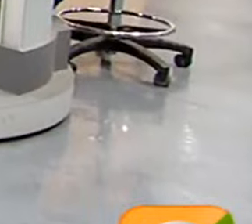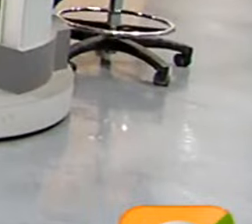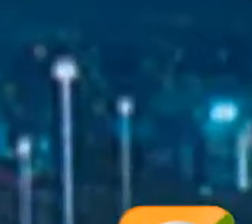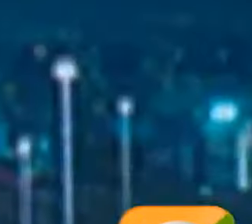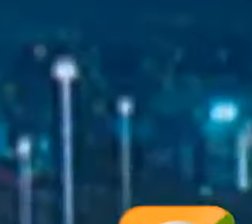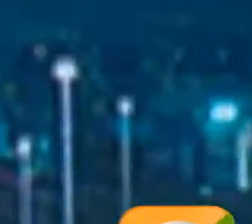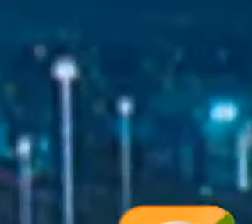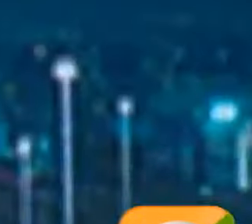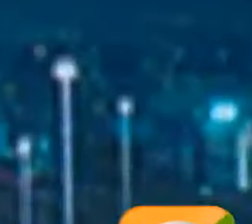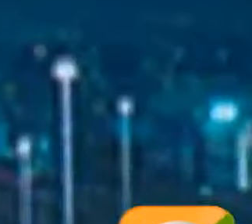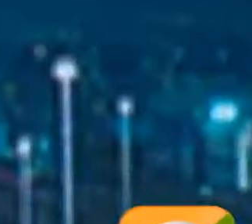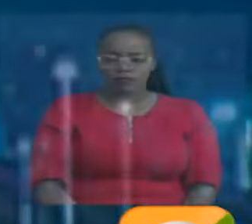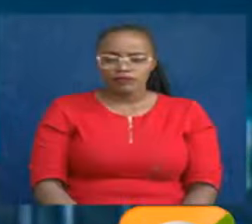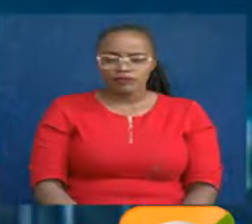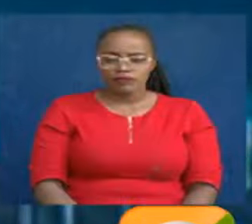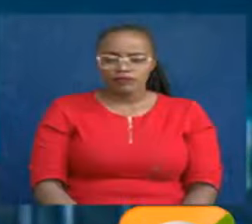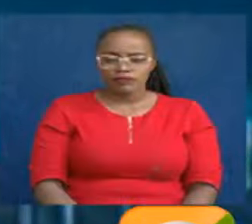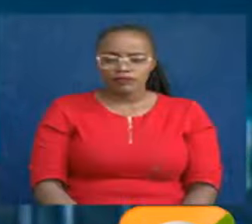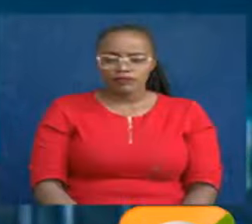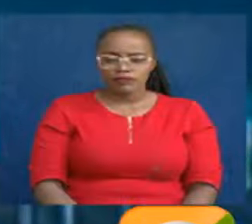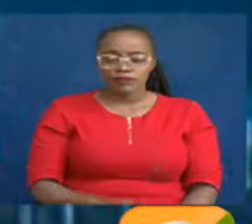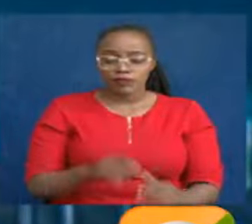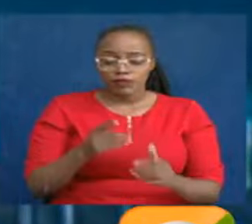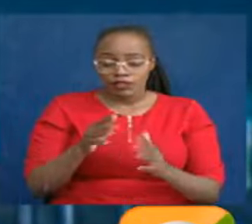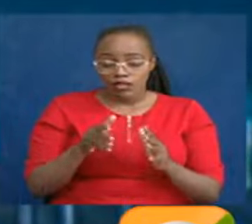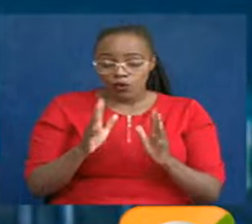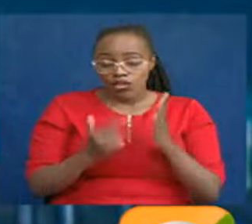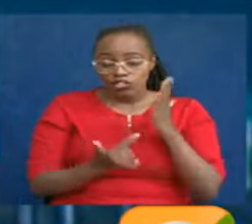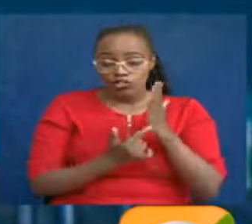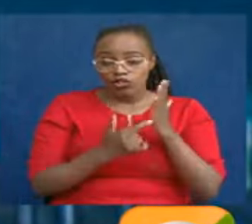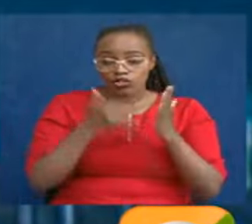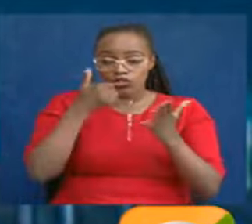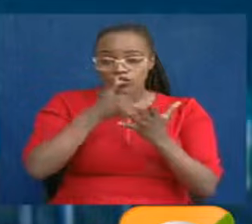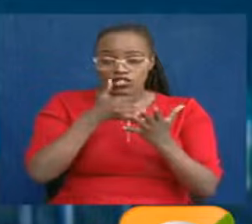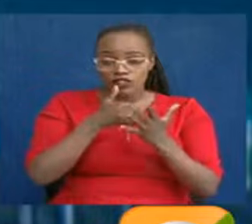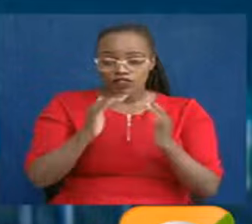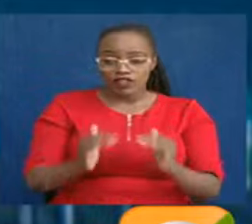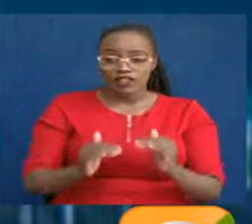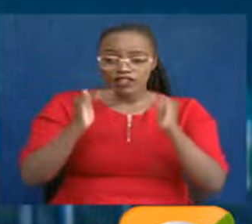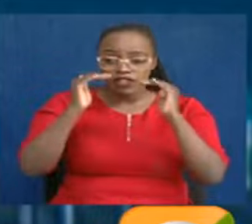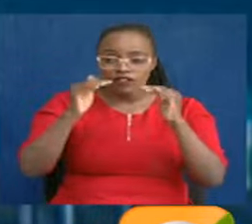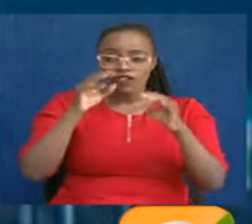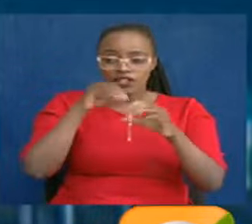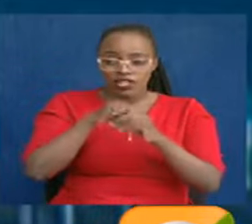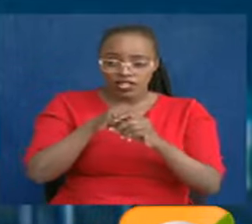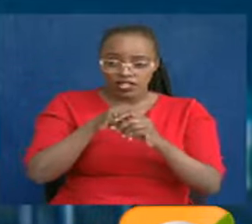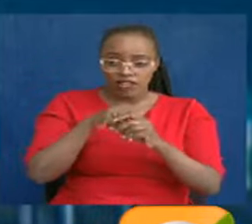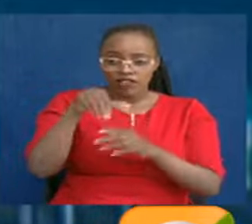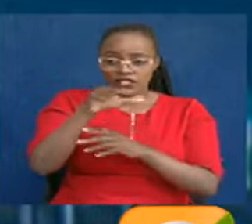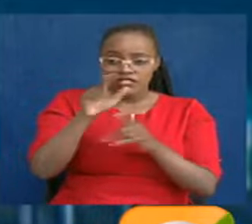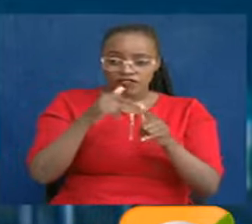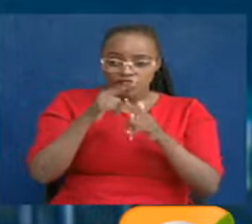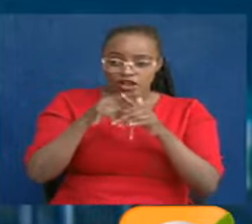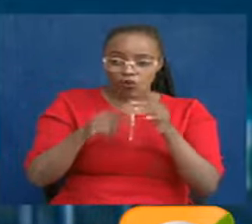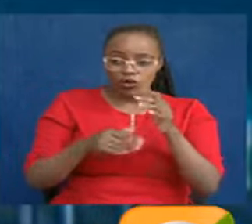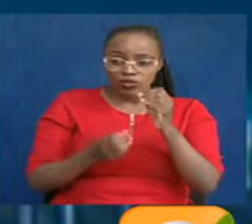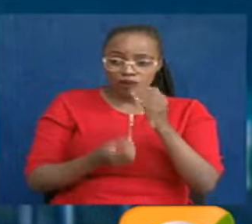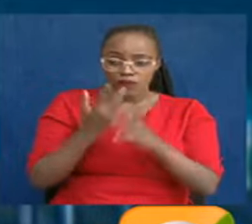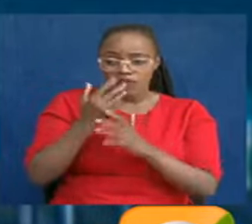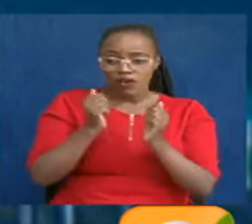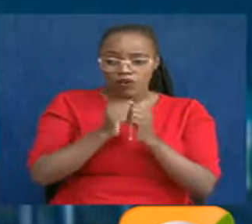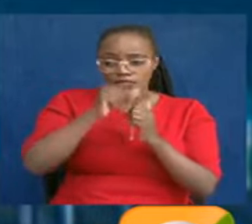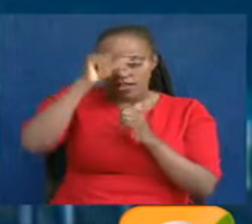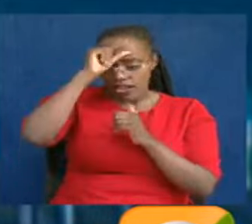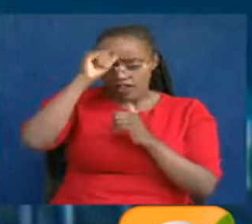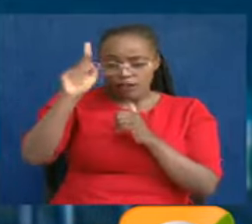And this is the modern way of we are bringing technology involvement and advancement into the whole ecosystems of development